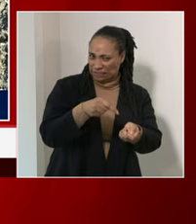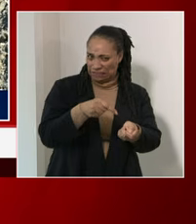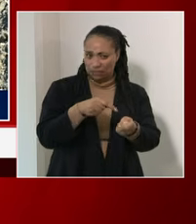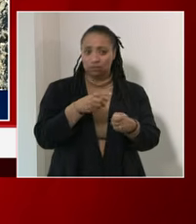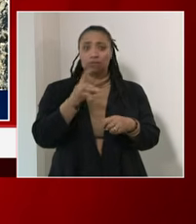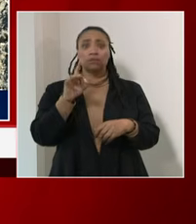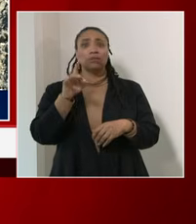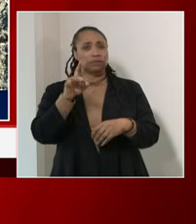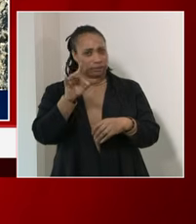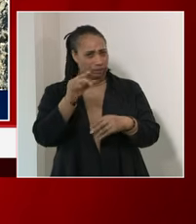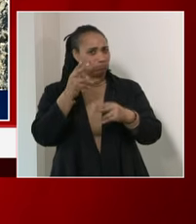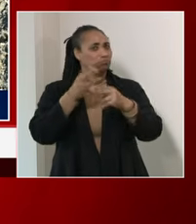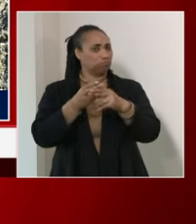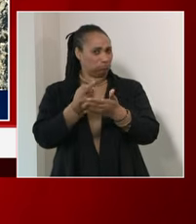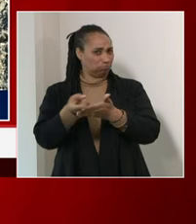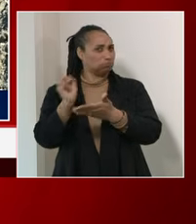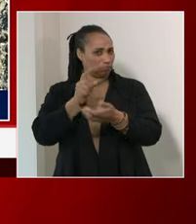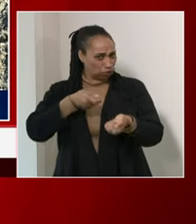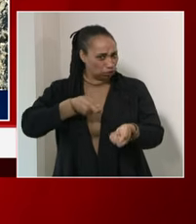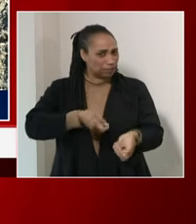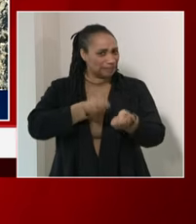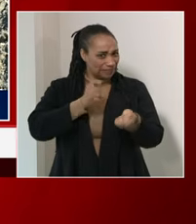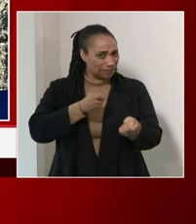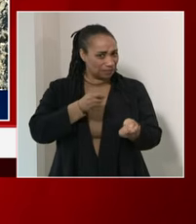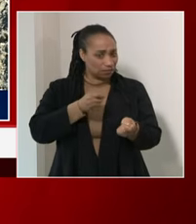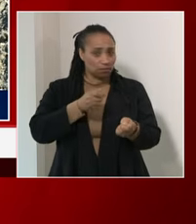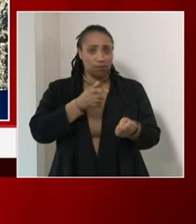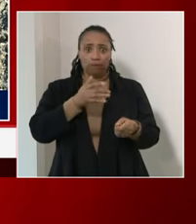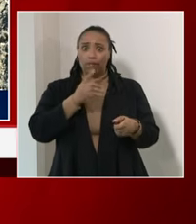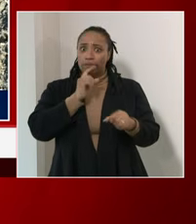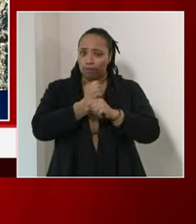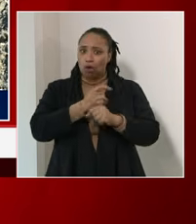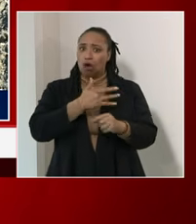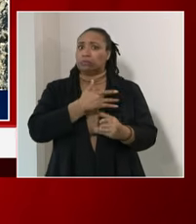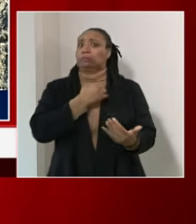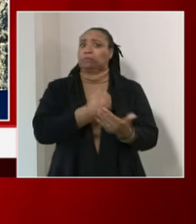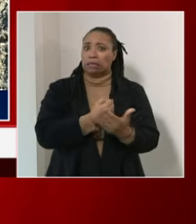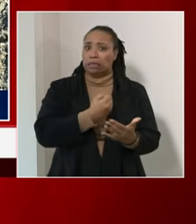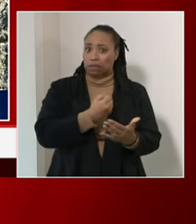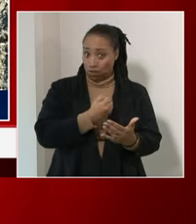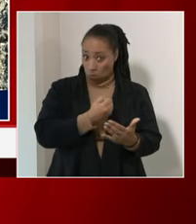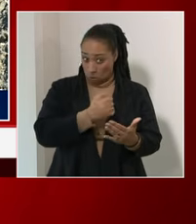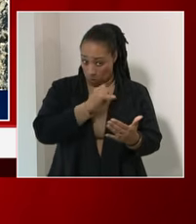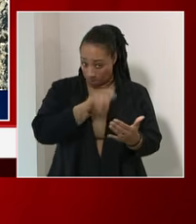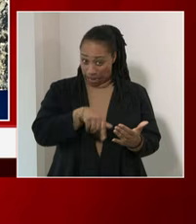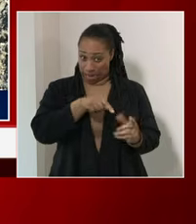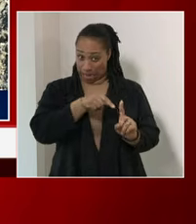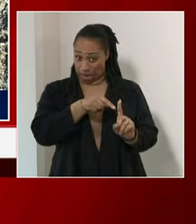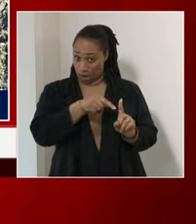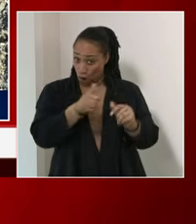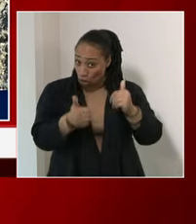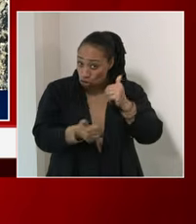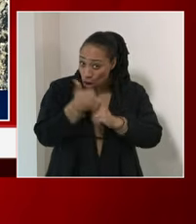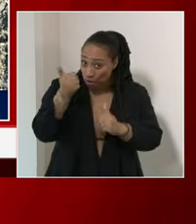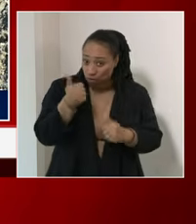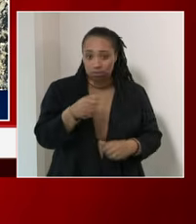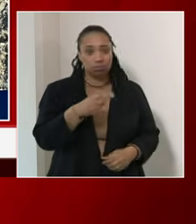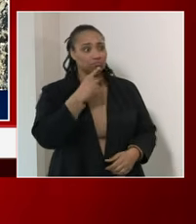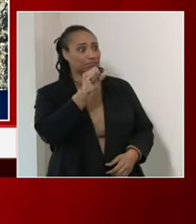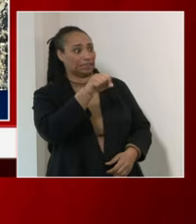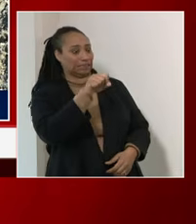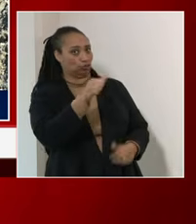Yes. Wondering about, is it really such a threat? Turns out, yes, it is. Yes, it is. And for even as people as young as, and I say that as a